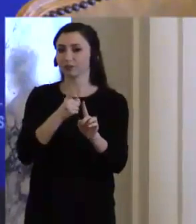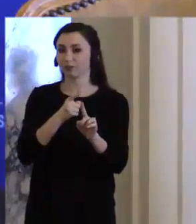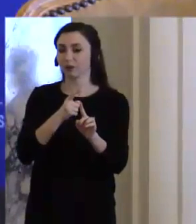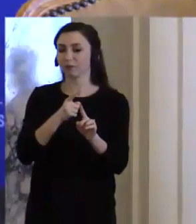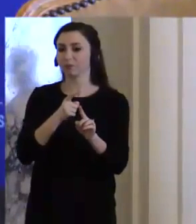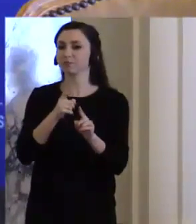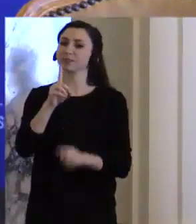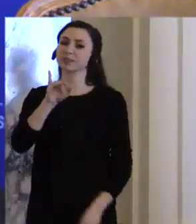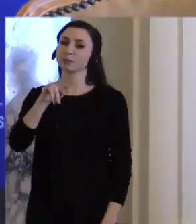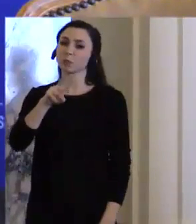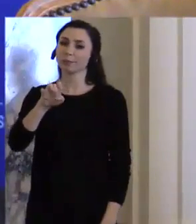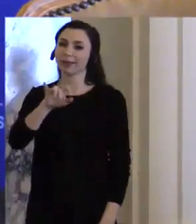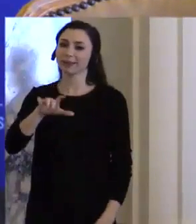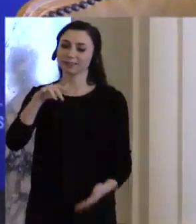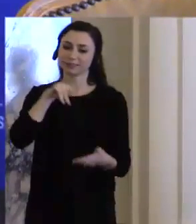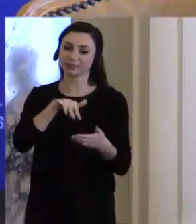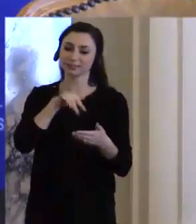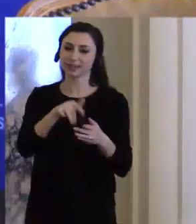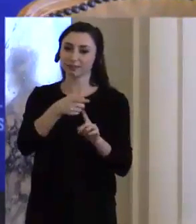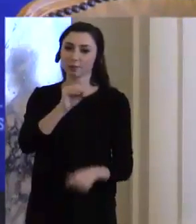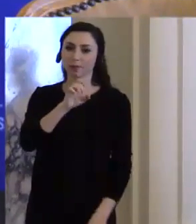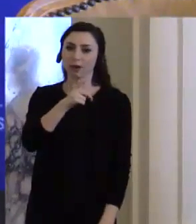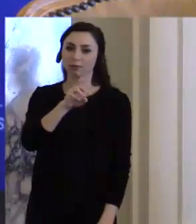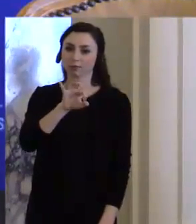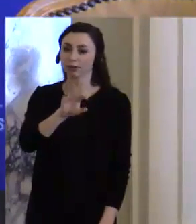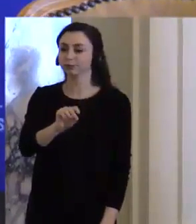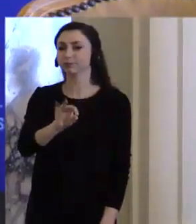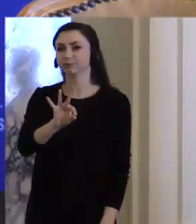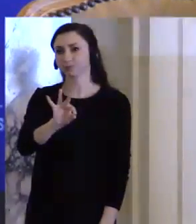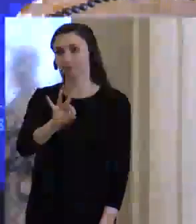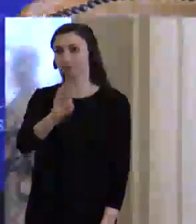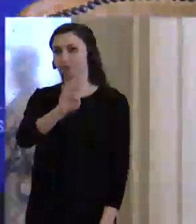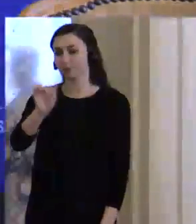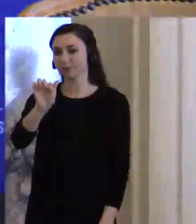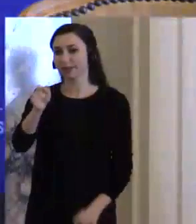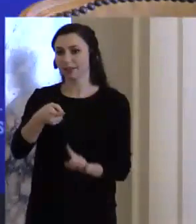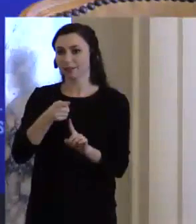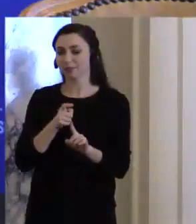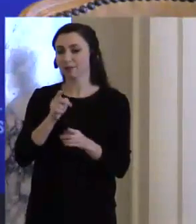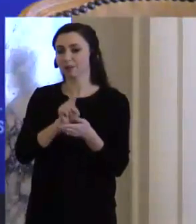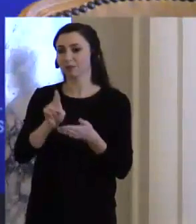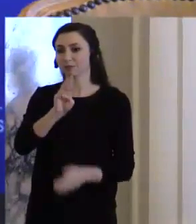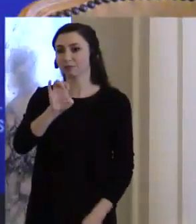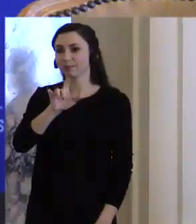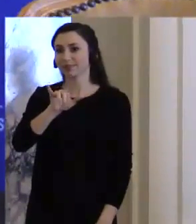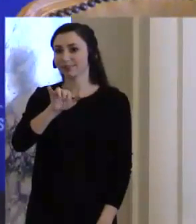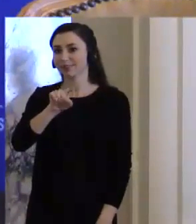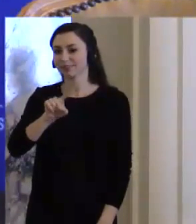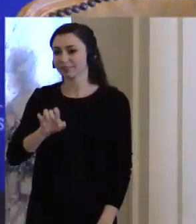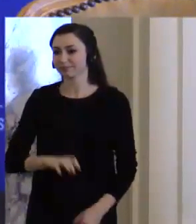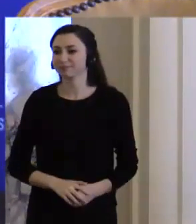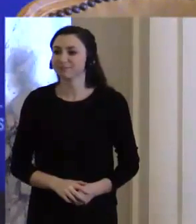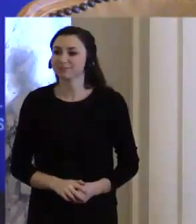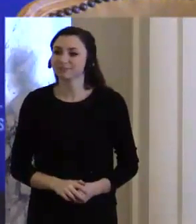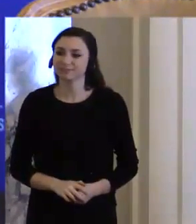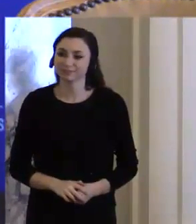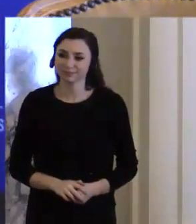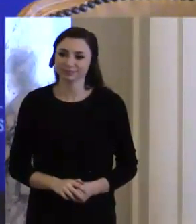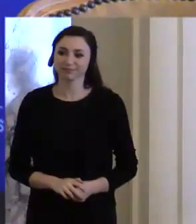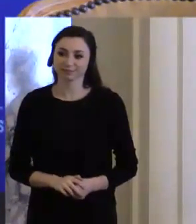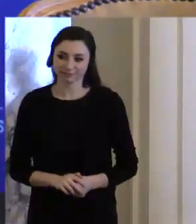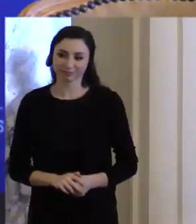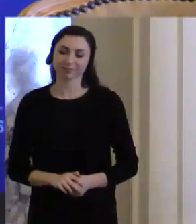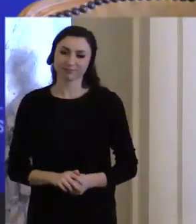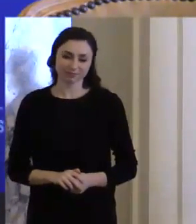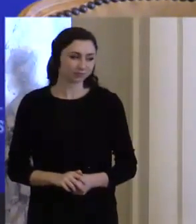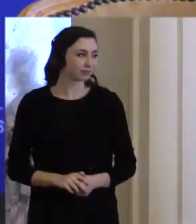University, and a bachelor's degree in business administration from the University of Belize. Ambassador Mendez served as Ambassador